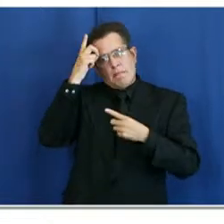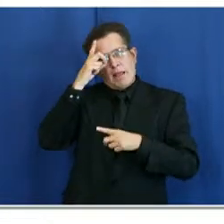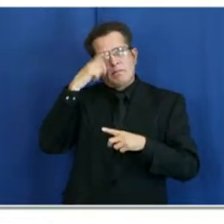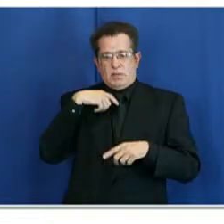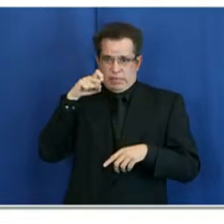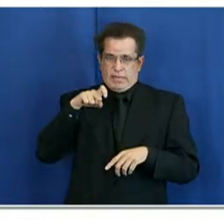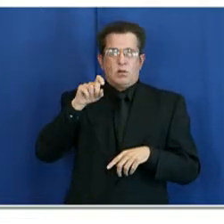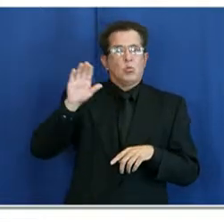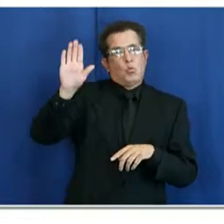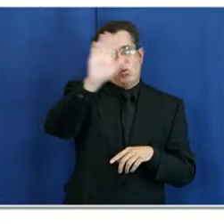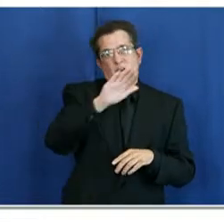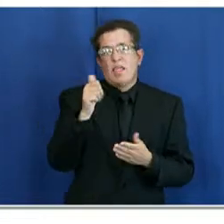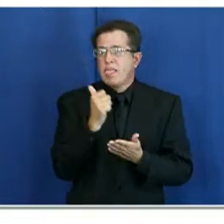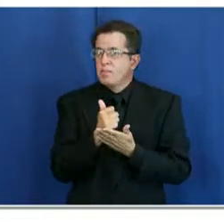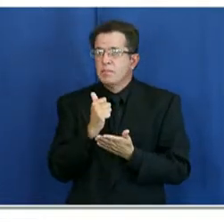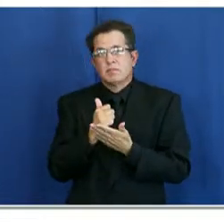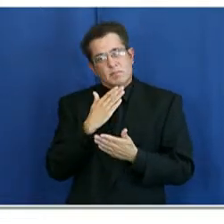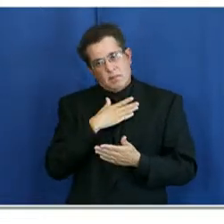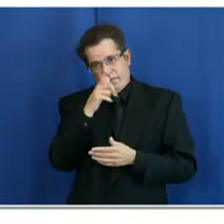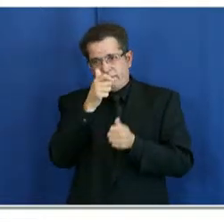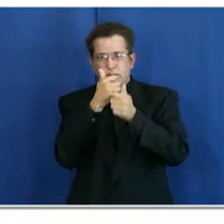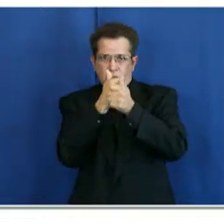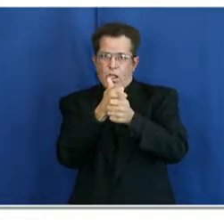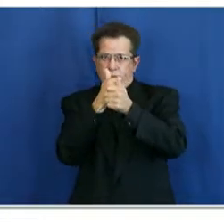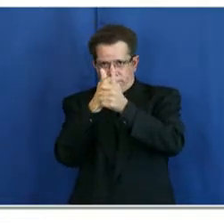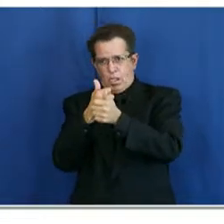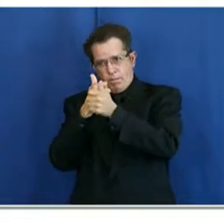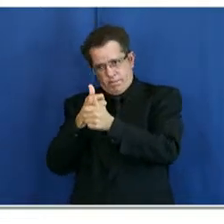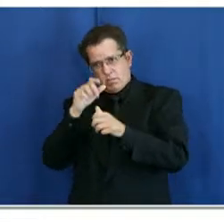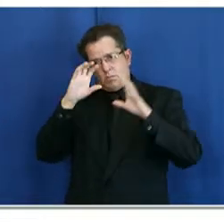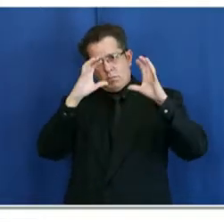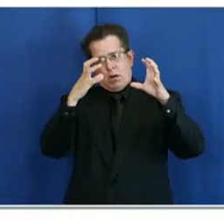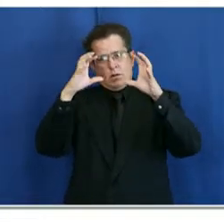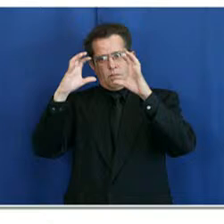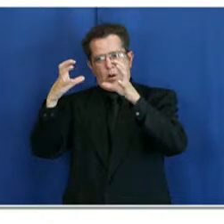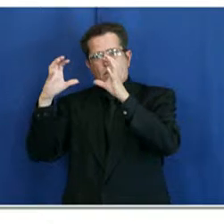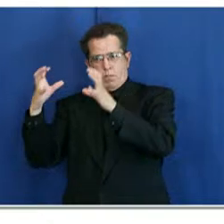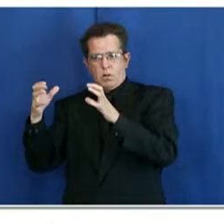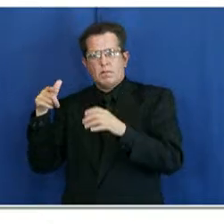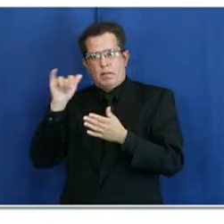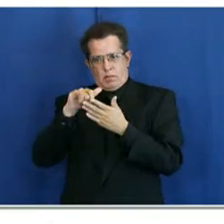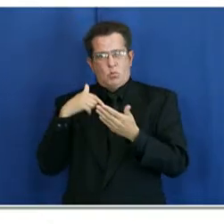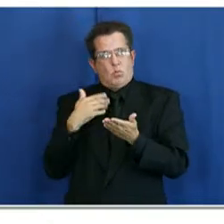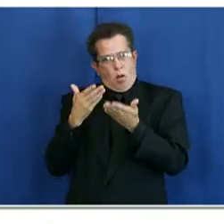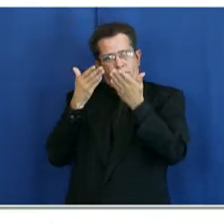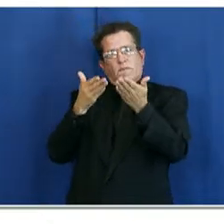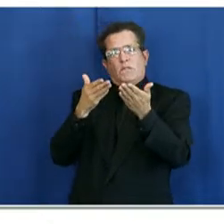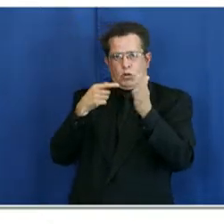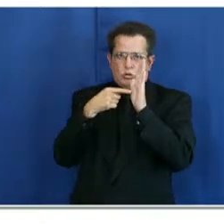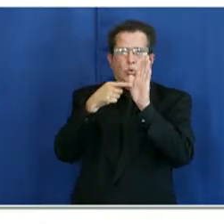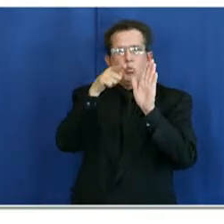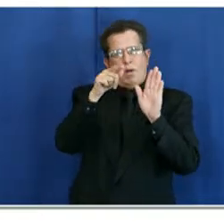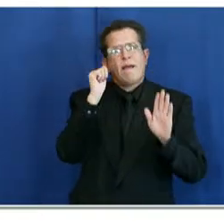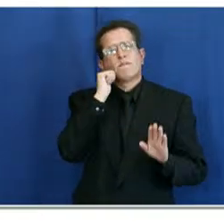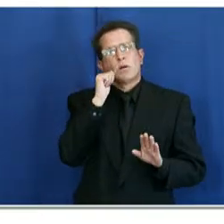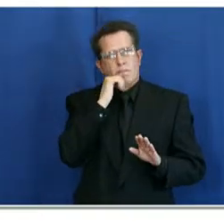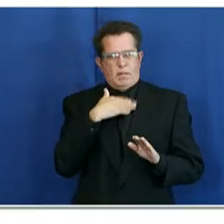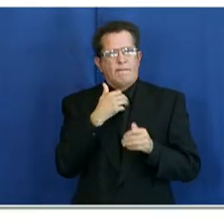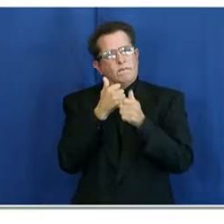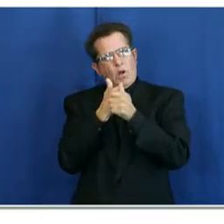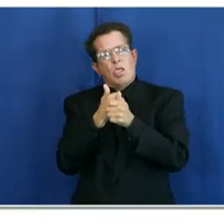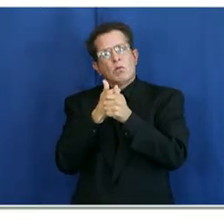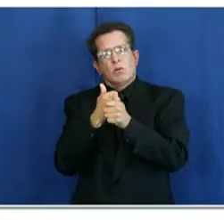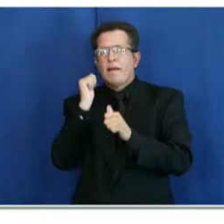will require that all of us follow the best practices that we issue every day in our